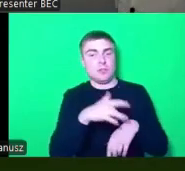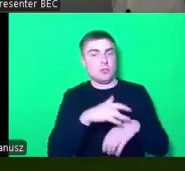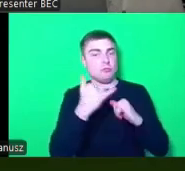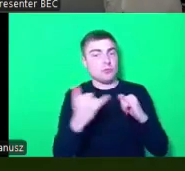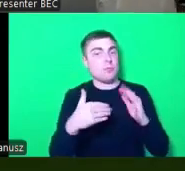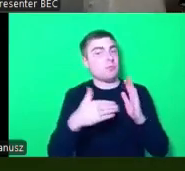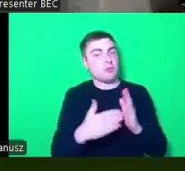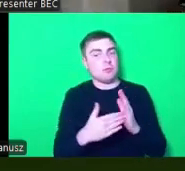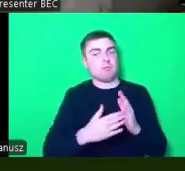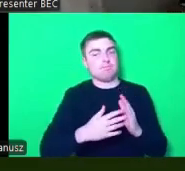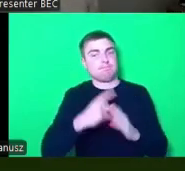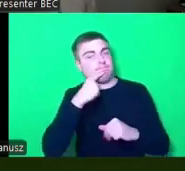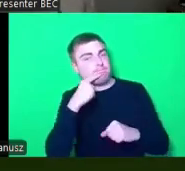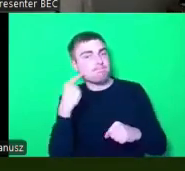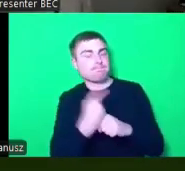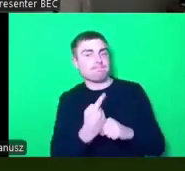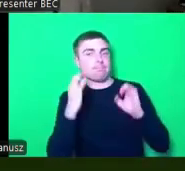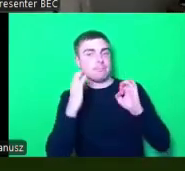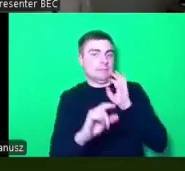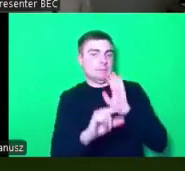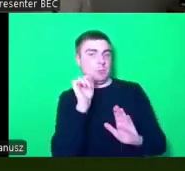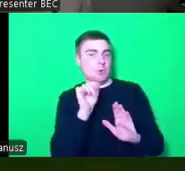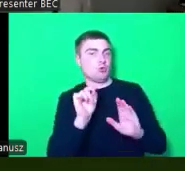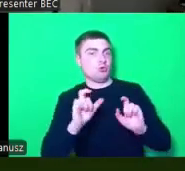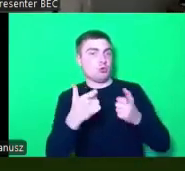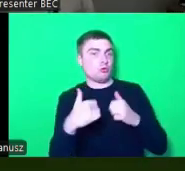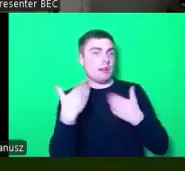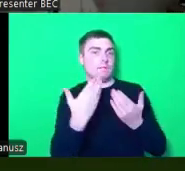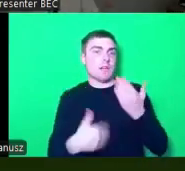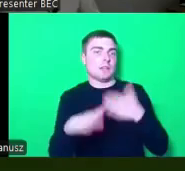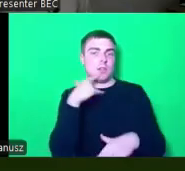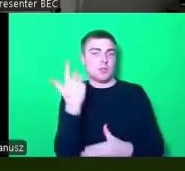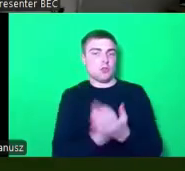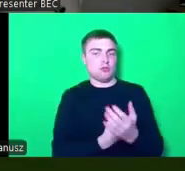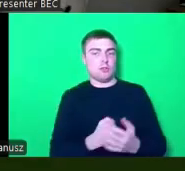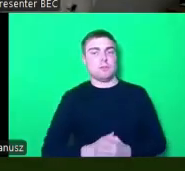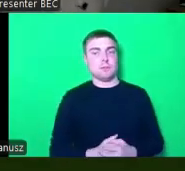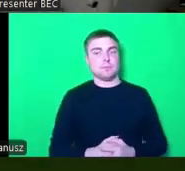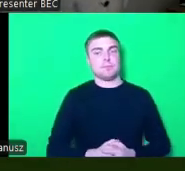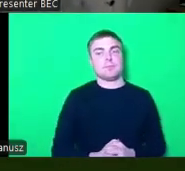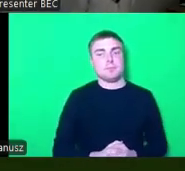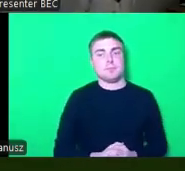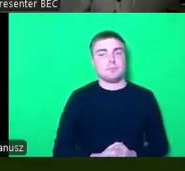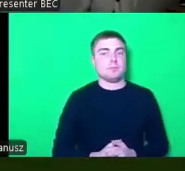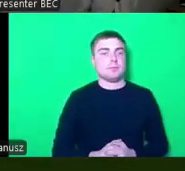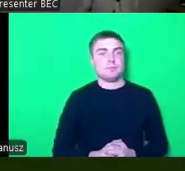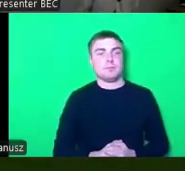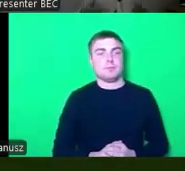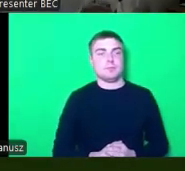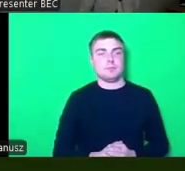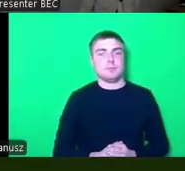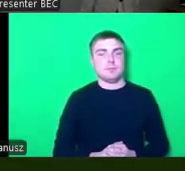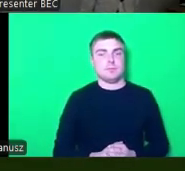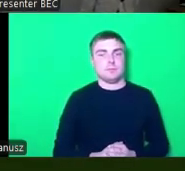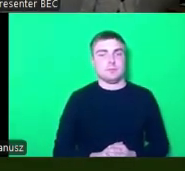find for these trade-offs. So these results are results of a